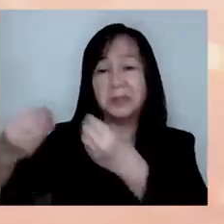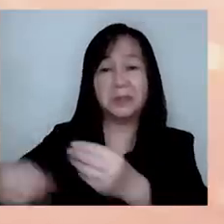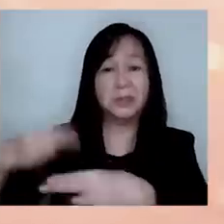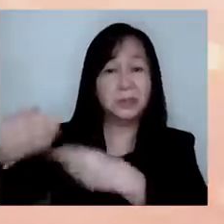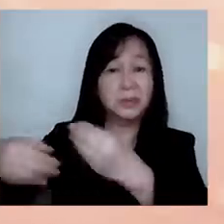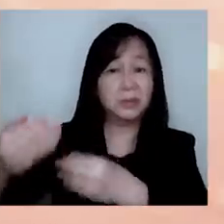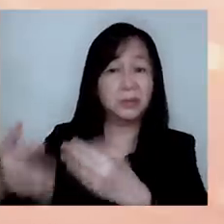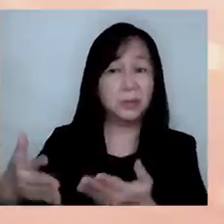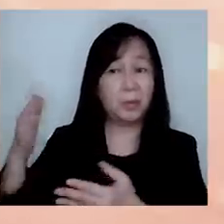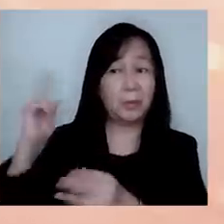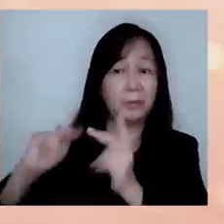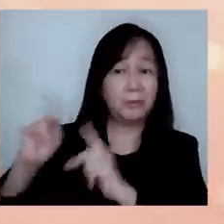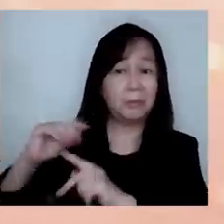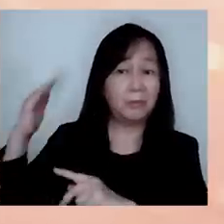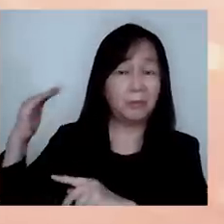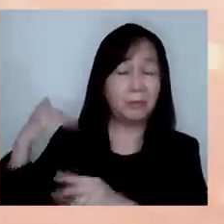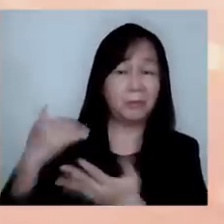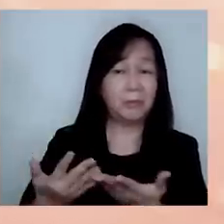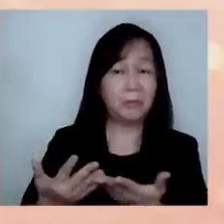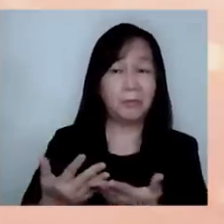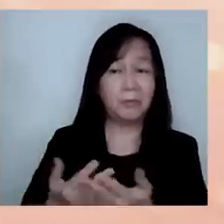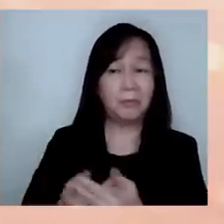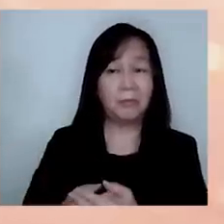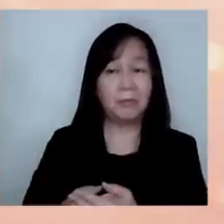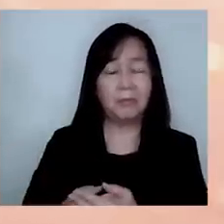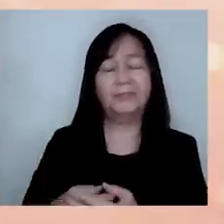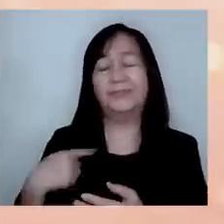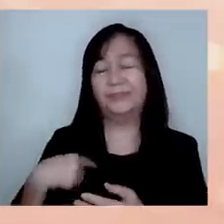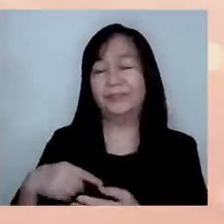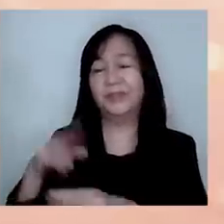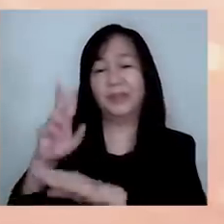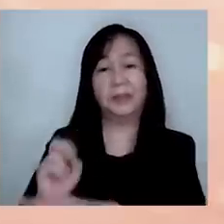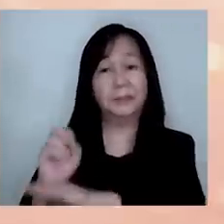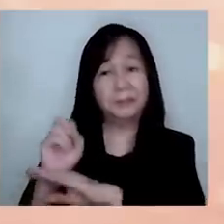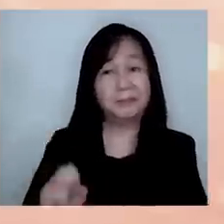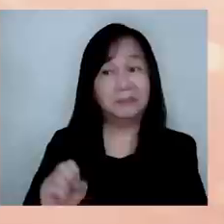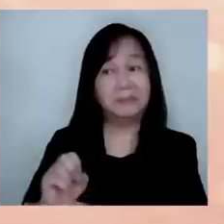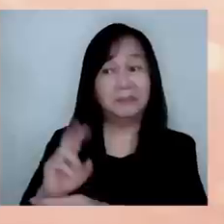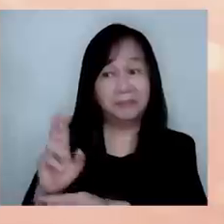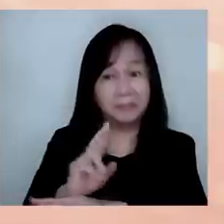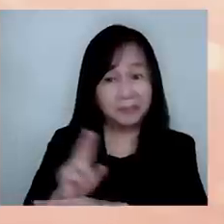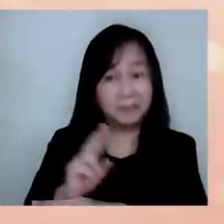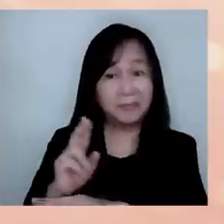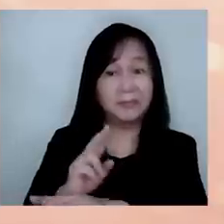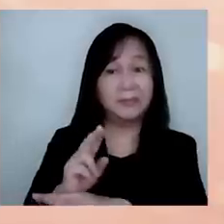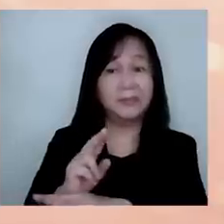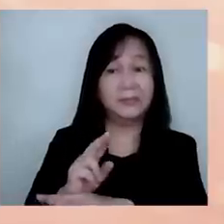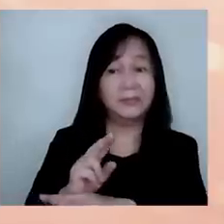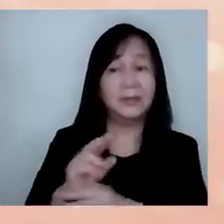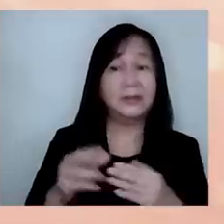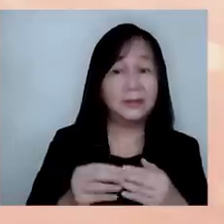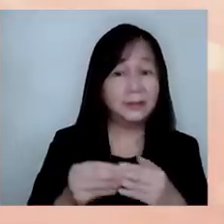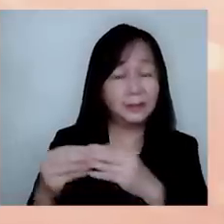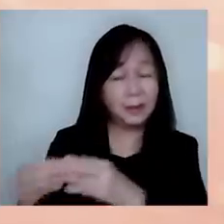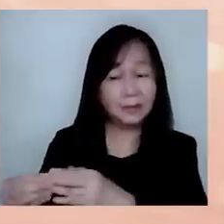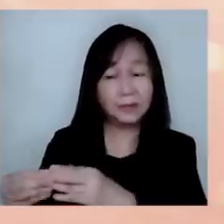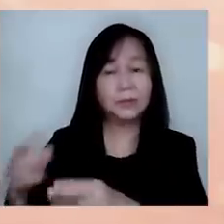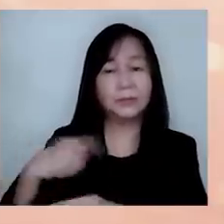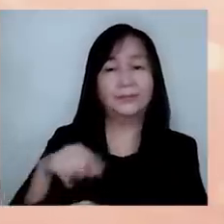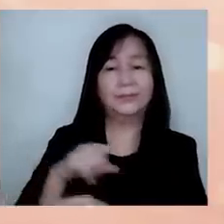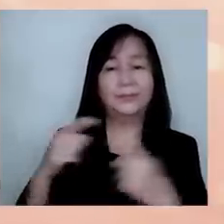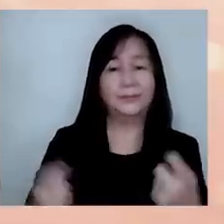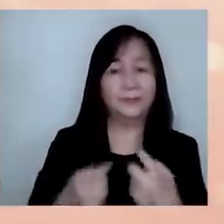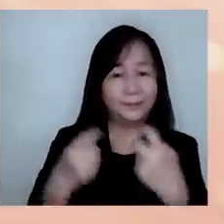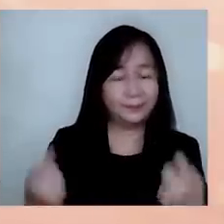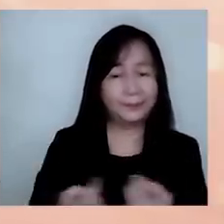that we got used to treading they led us to to sin to